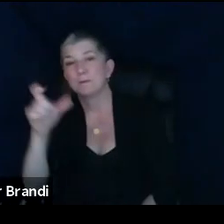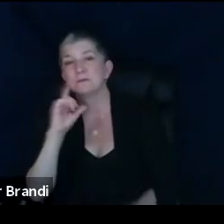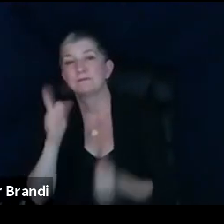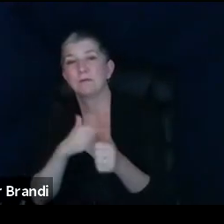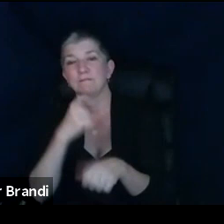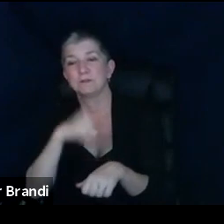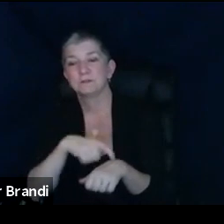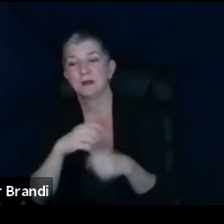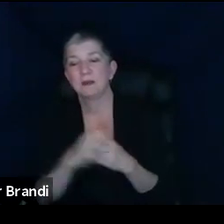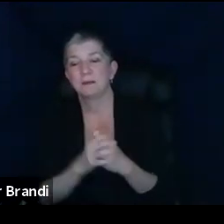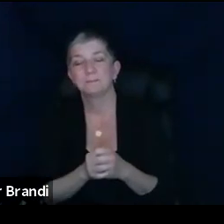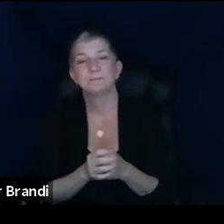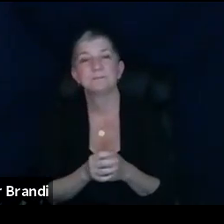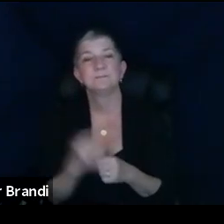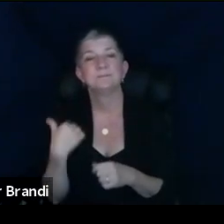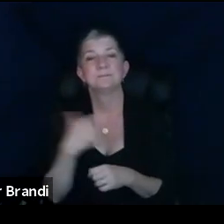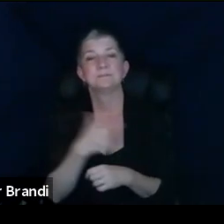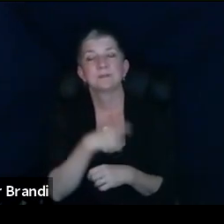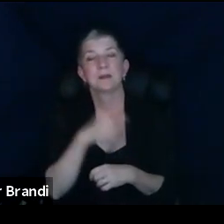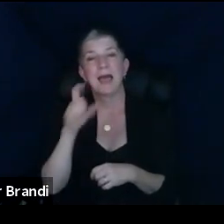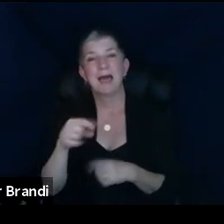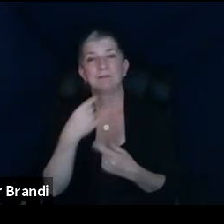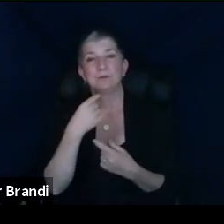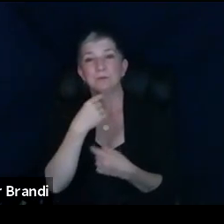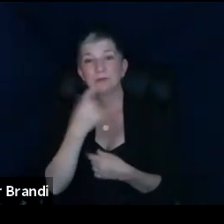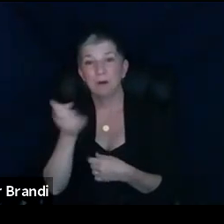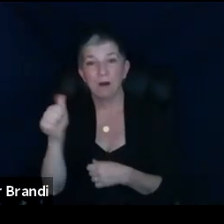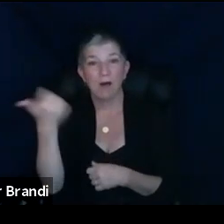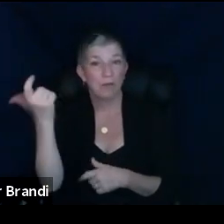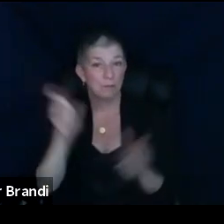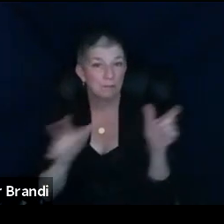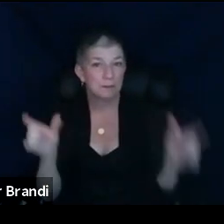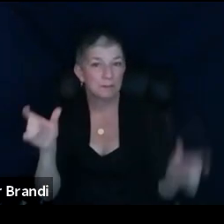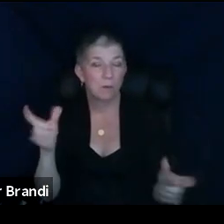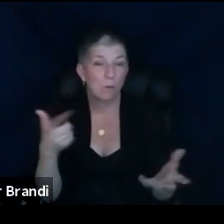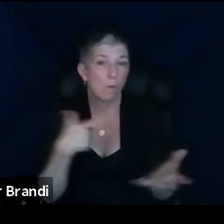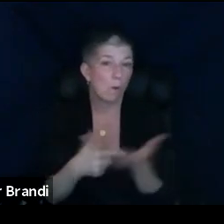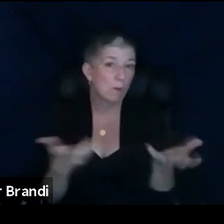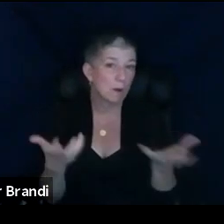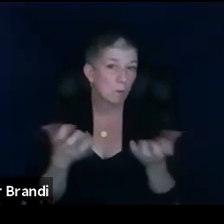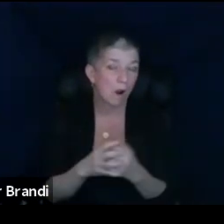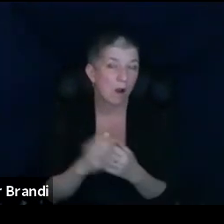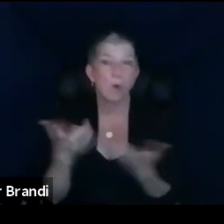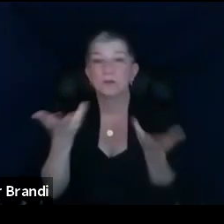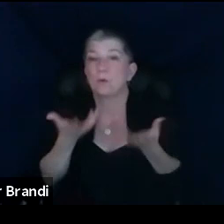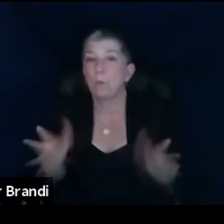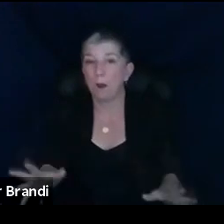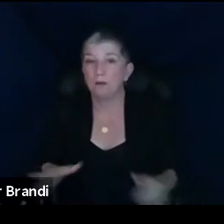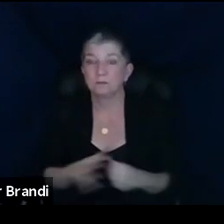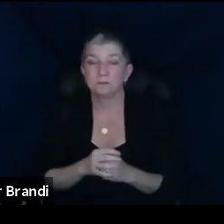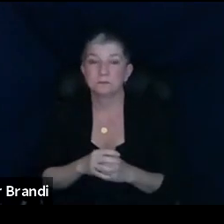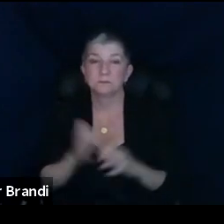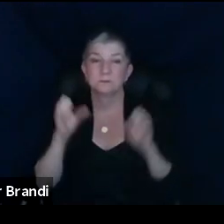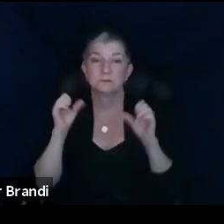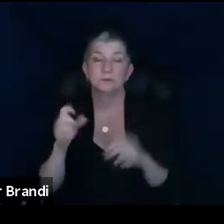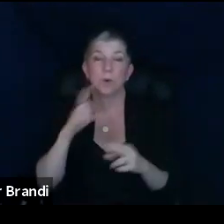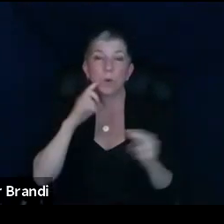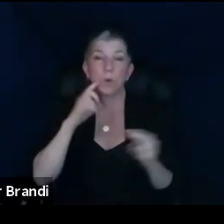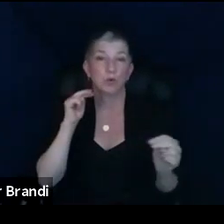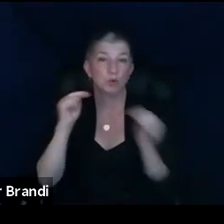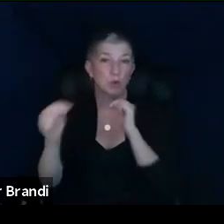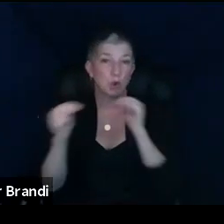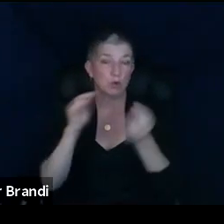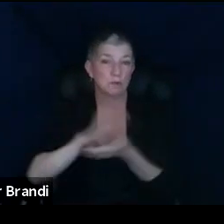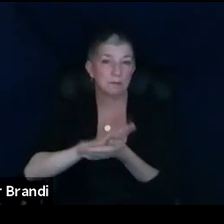time, we have to tell these other people what we want or what we don't want. So negotiation becomes